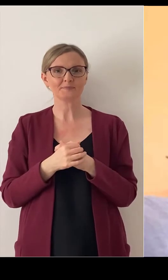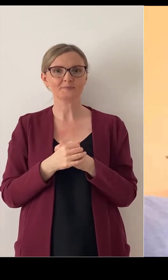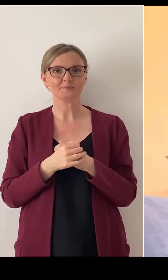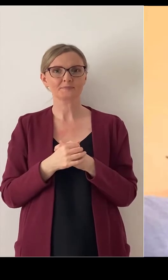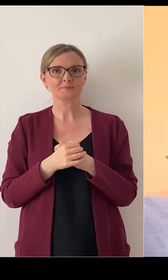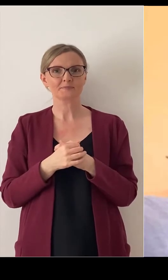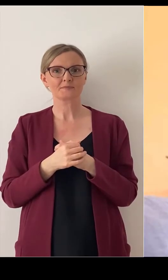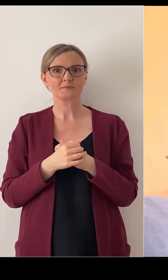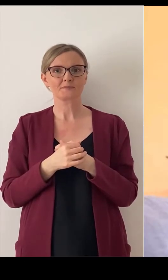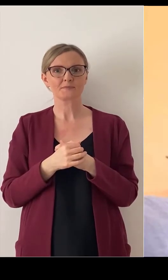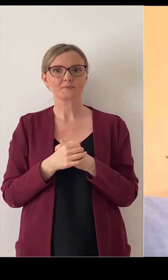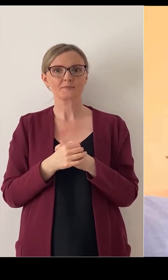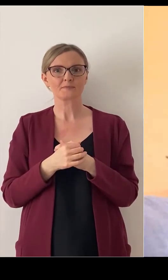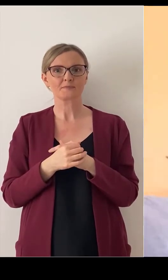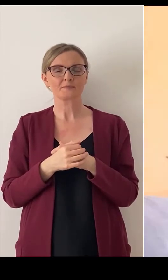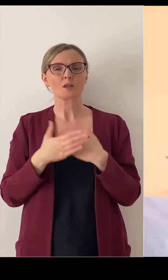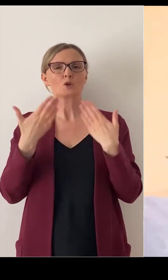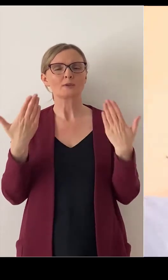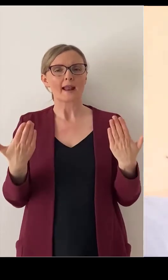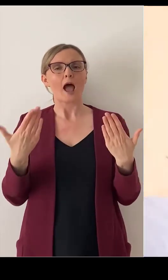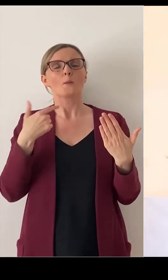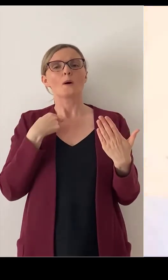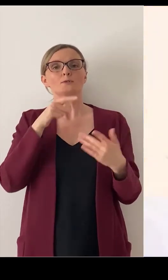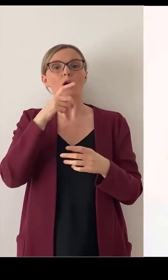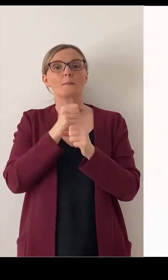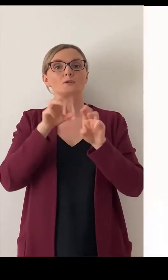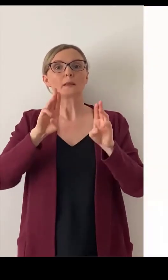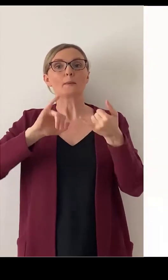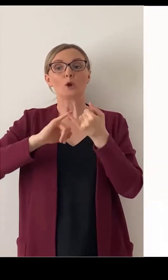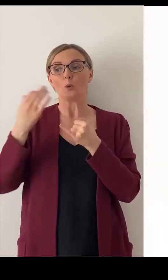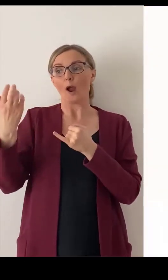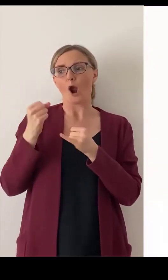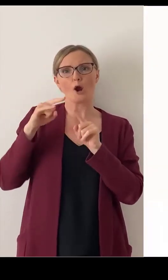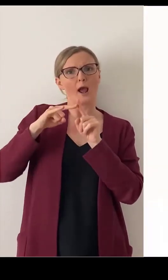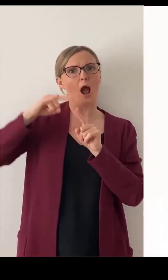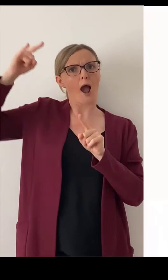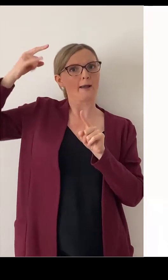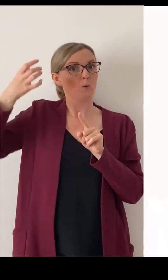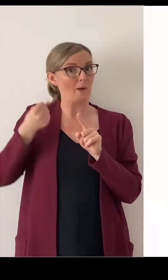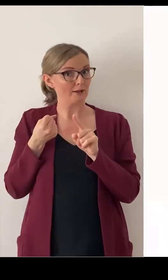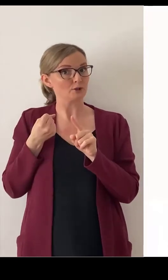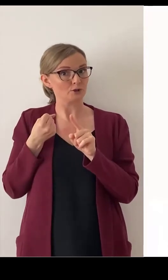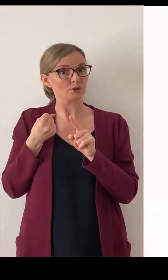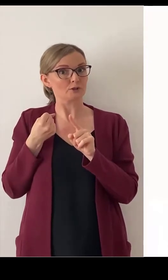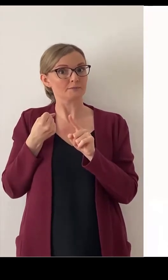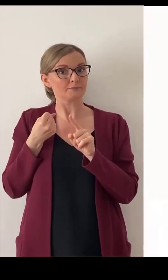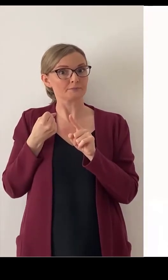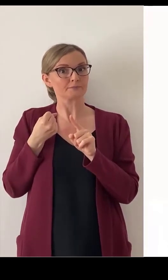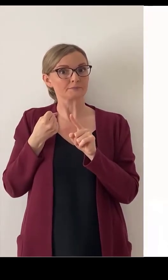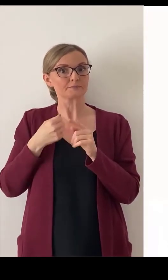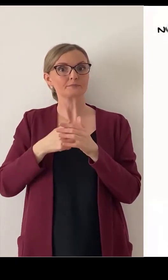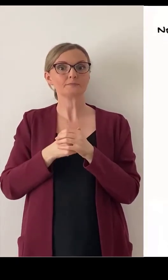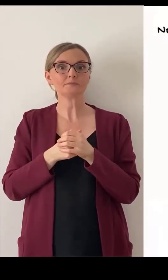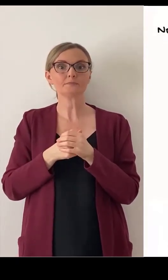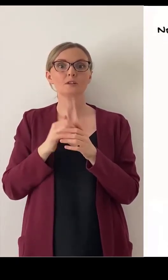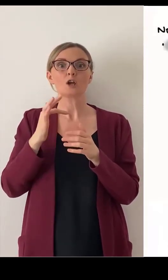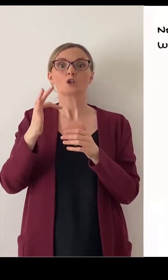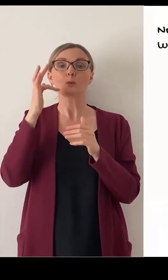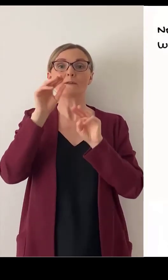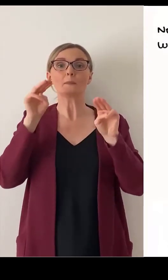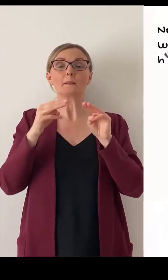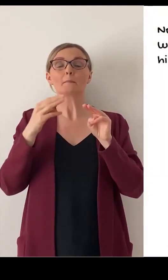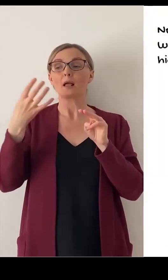these people who are earning higher wages. What do they do with the higher wages? These are low-wage earners. They really need that